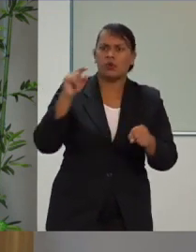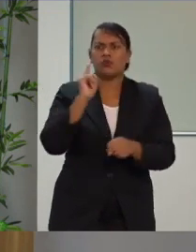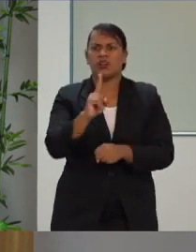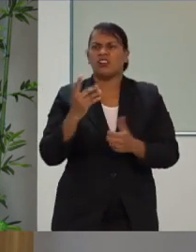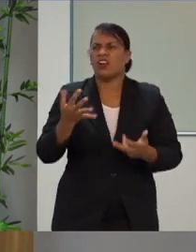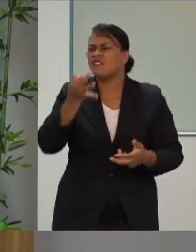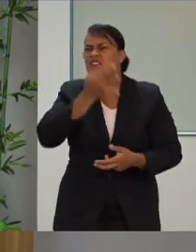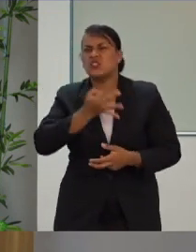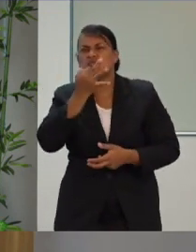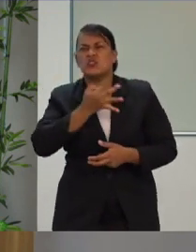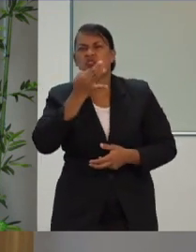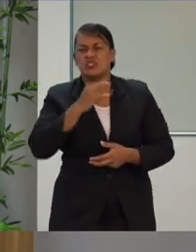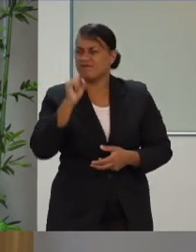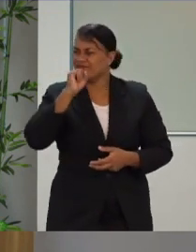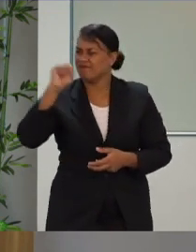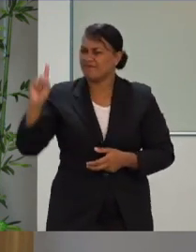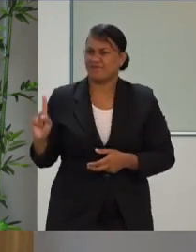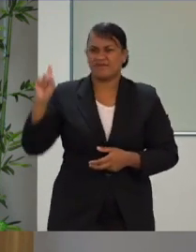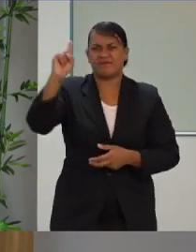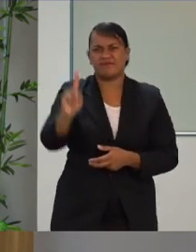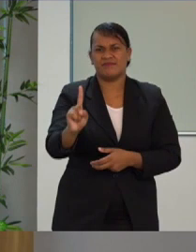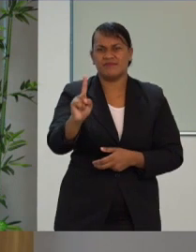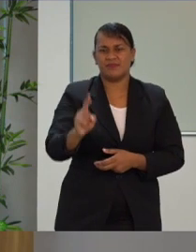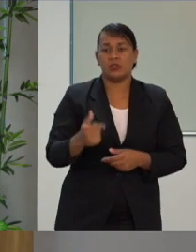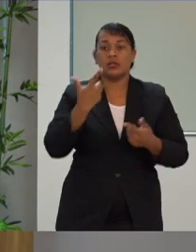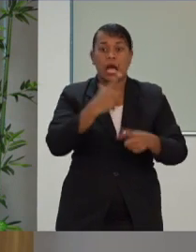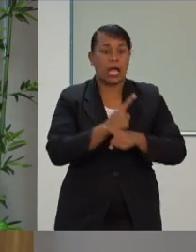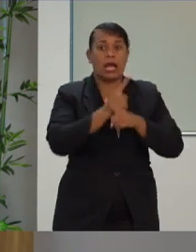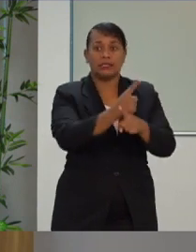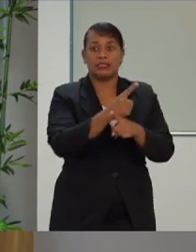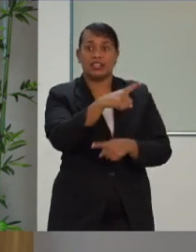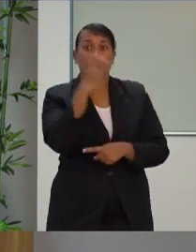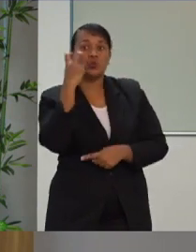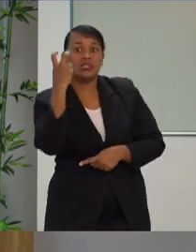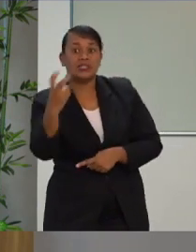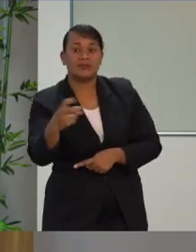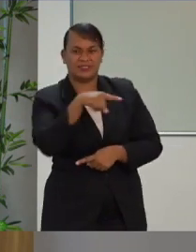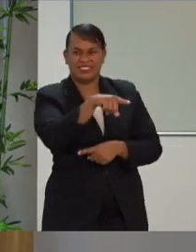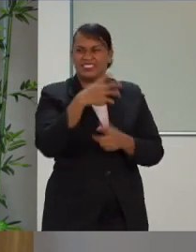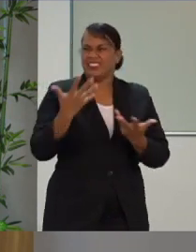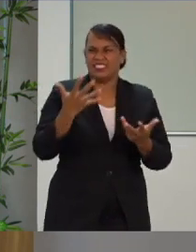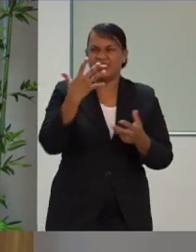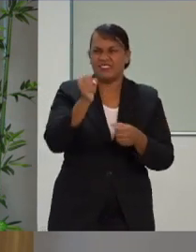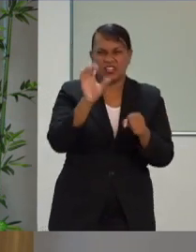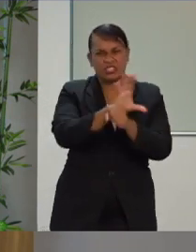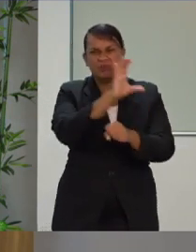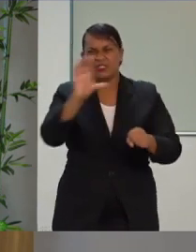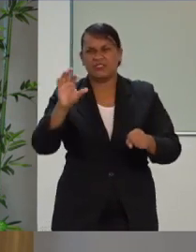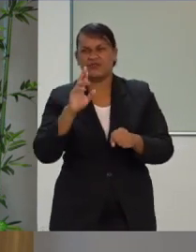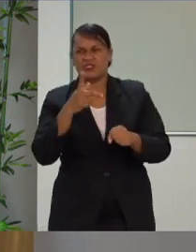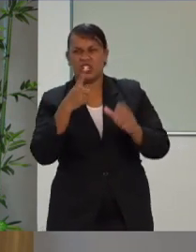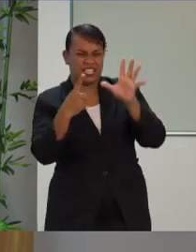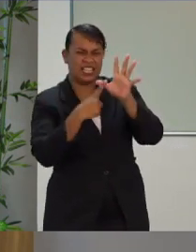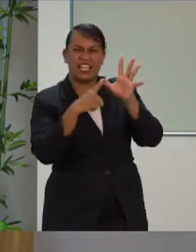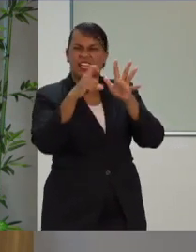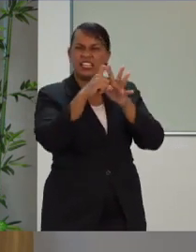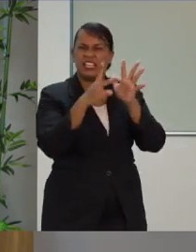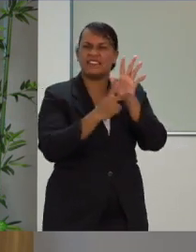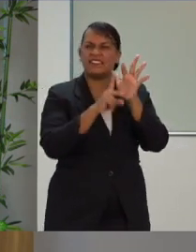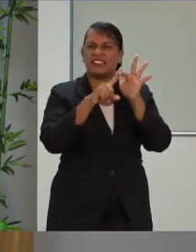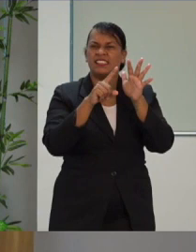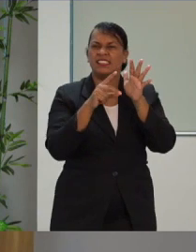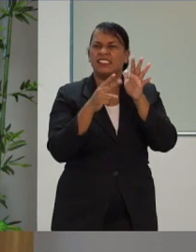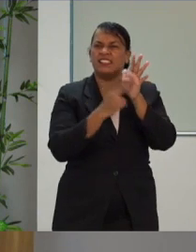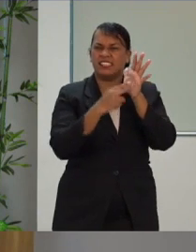know who hold, guiding, they act as guides walking across Viti Levu or different parts of